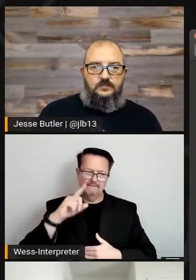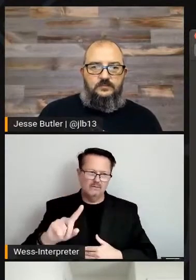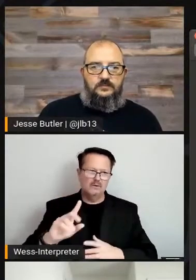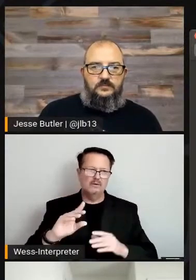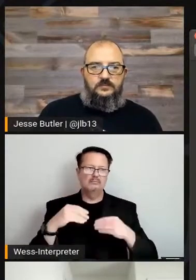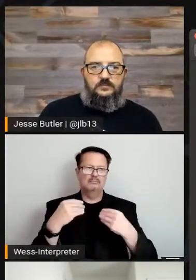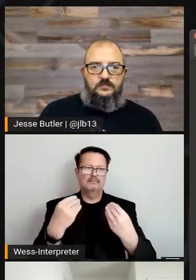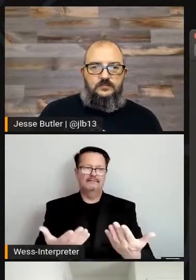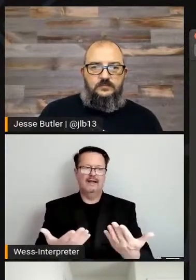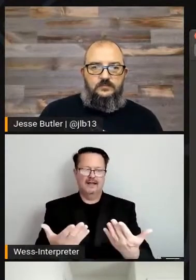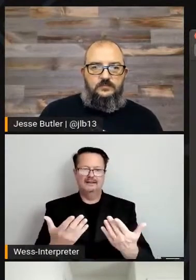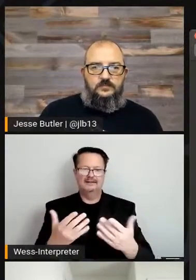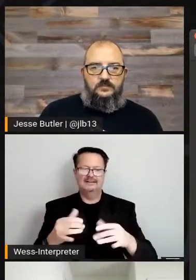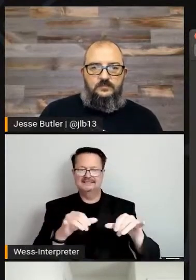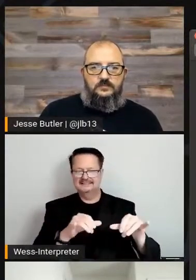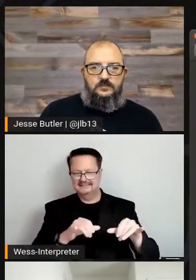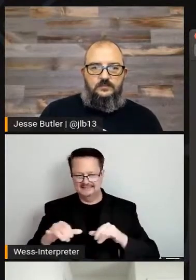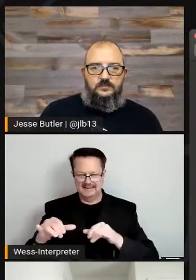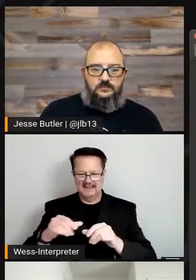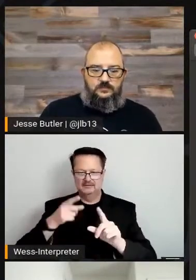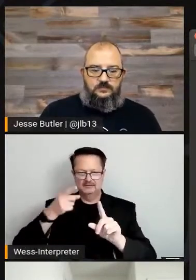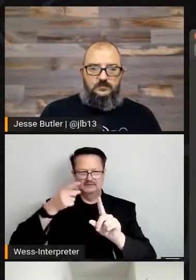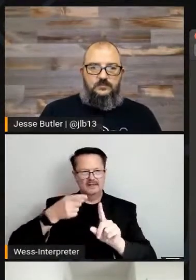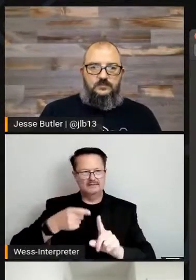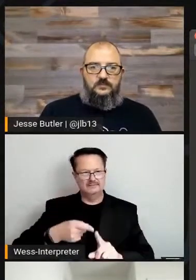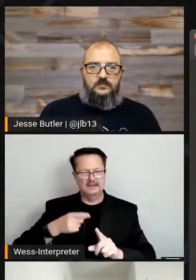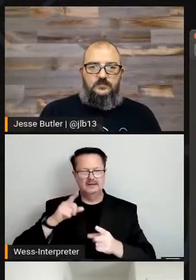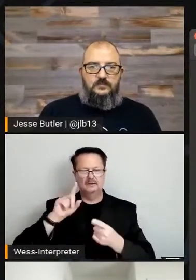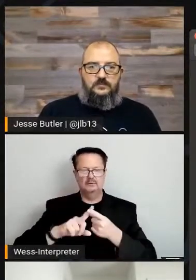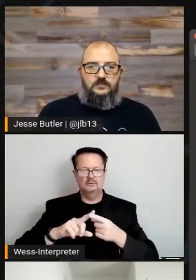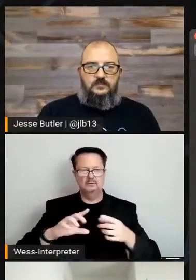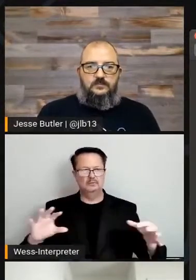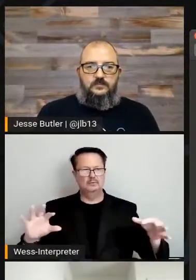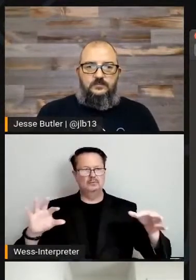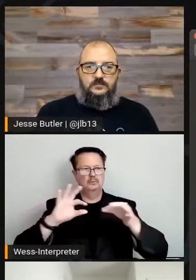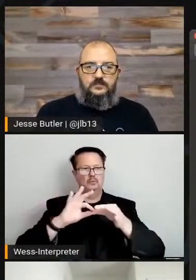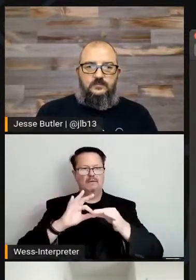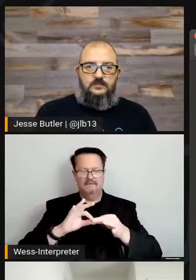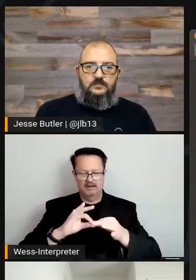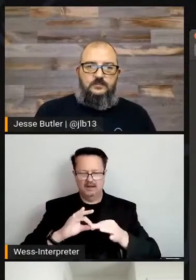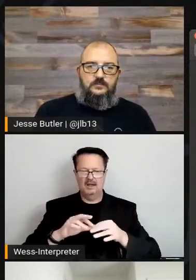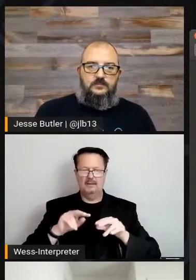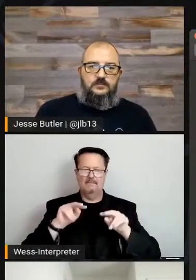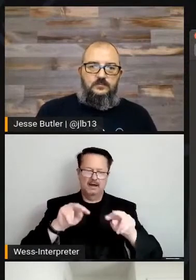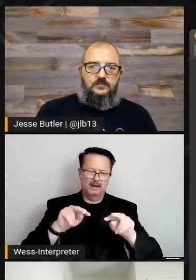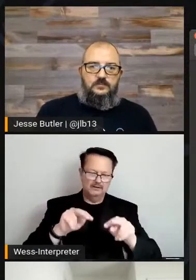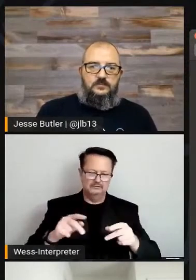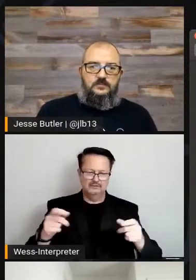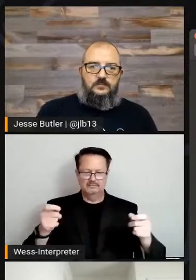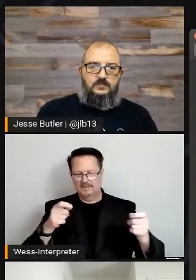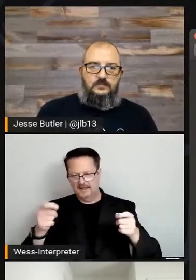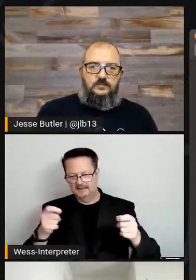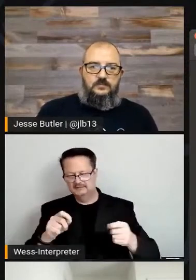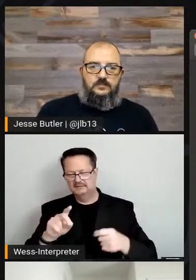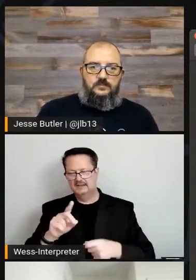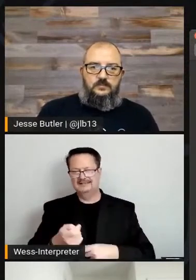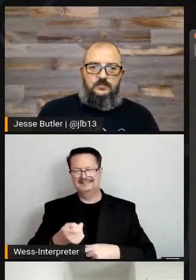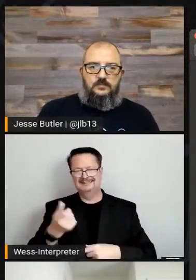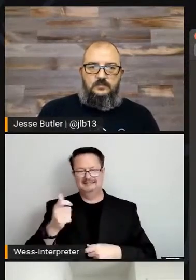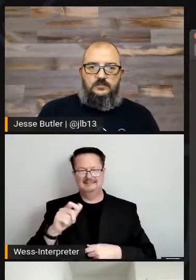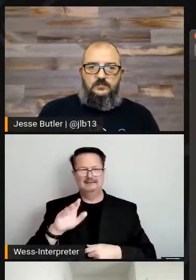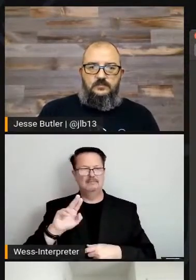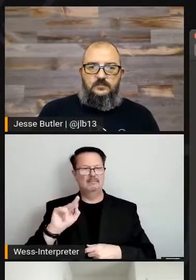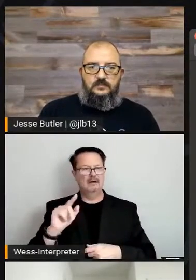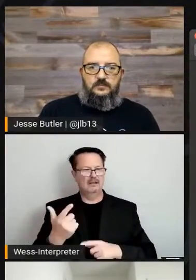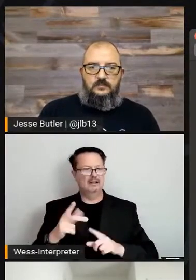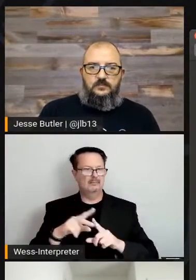providing a standard specification to unify monitoring, managing, and debugging of applications and services. And that's